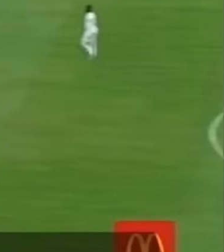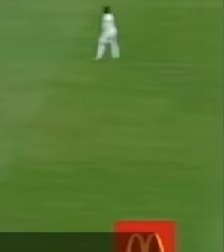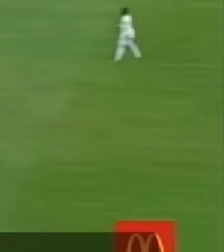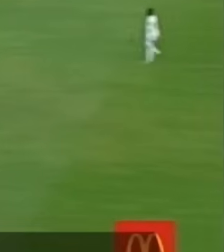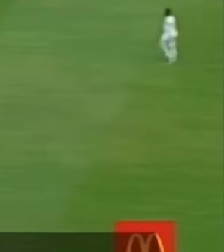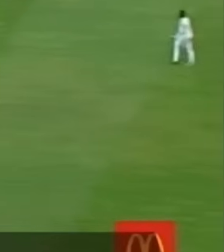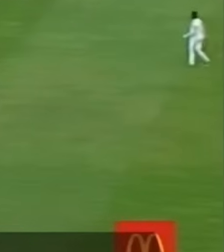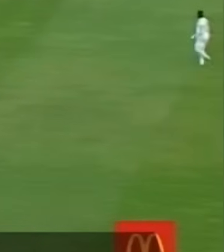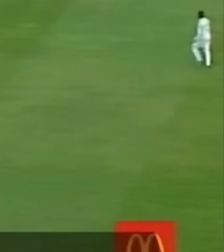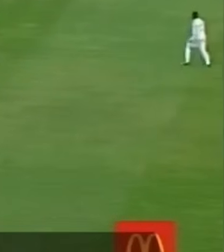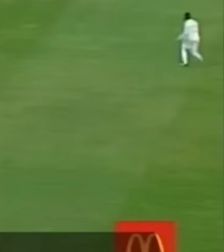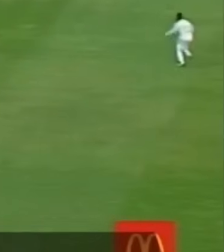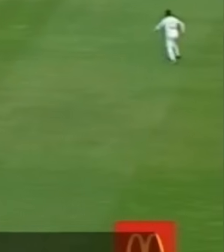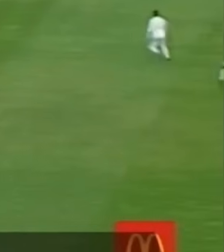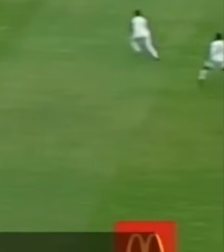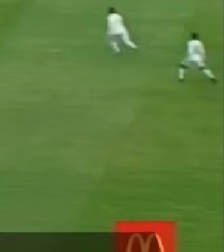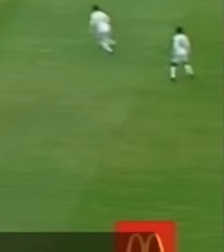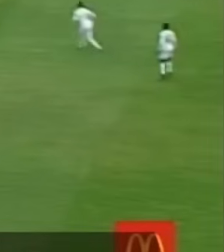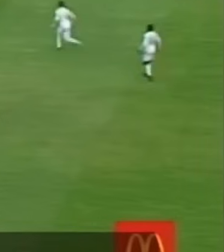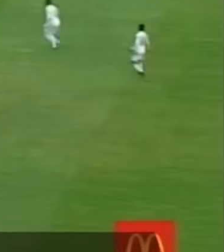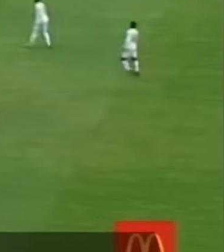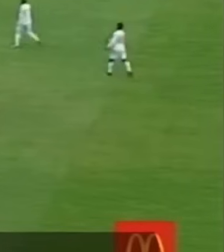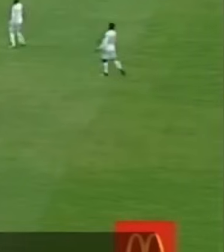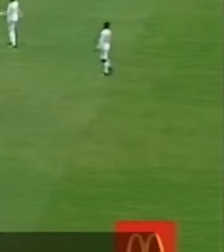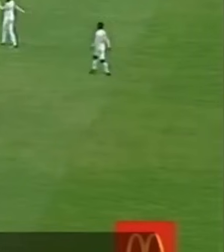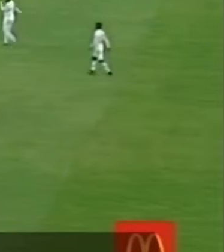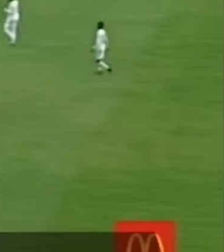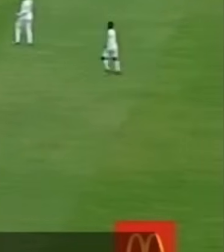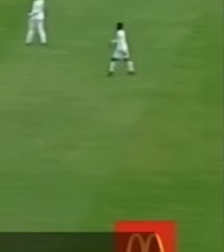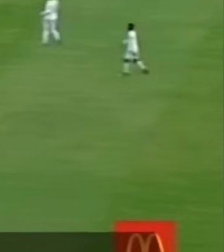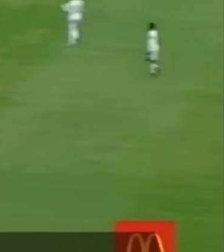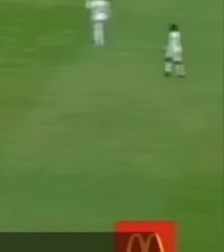So they absolutely need to pick up points here.